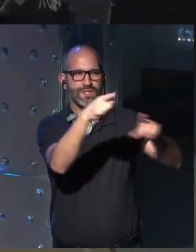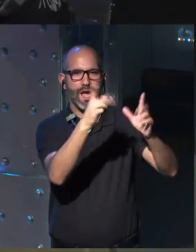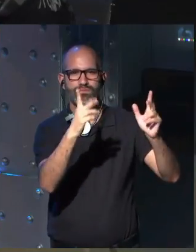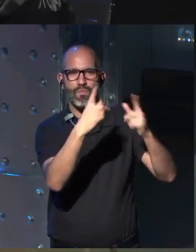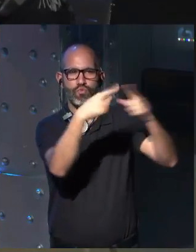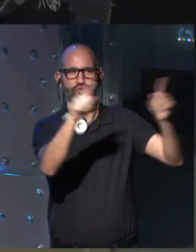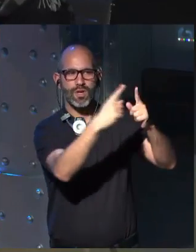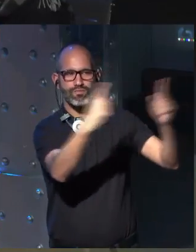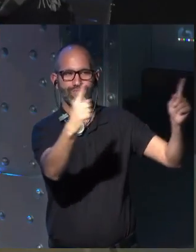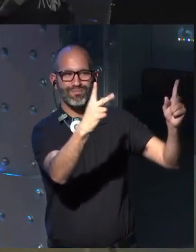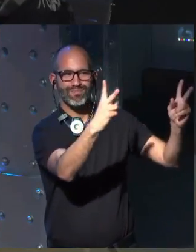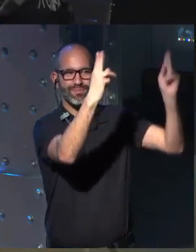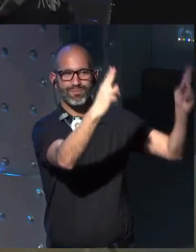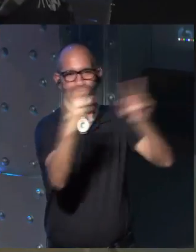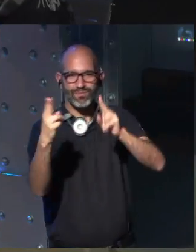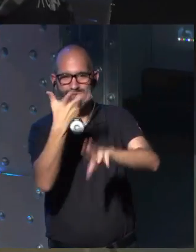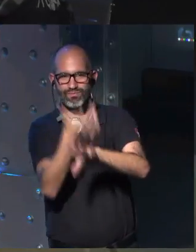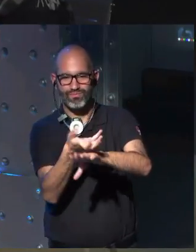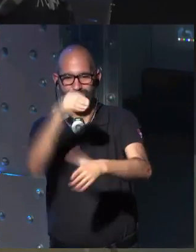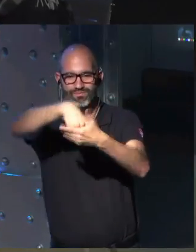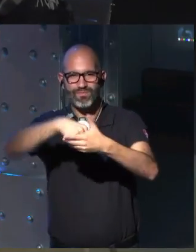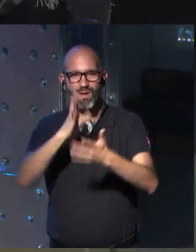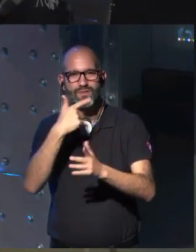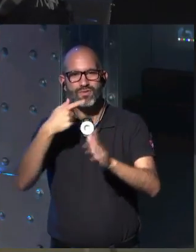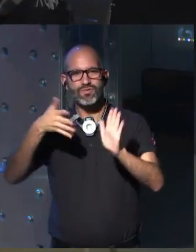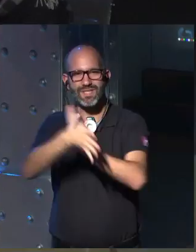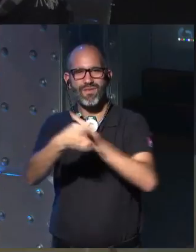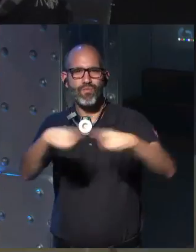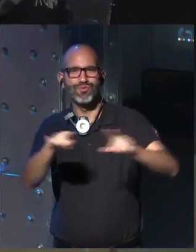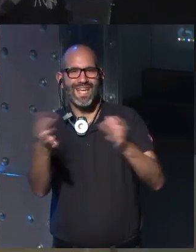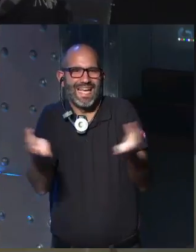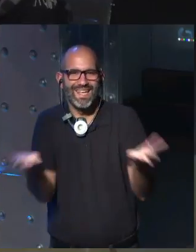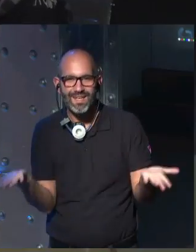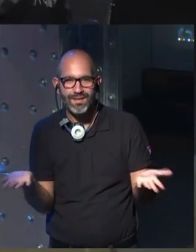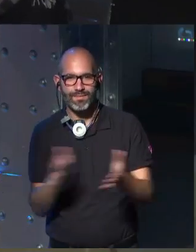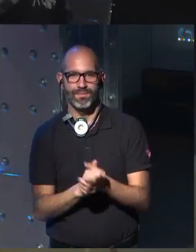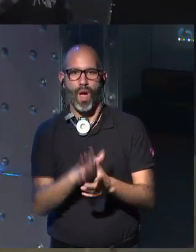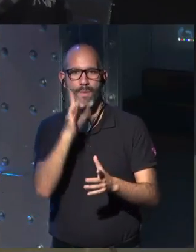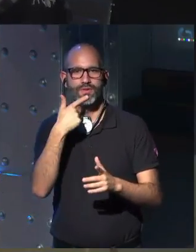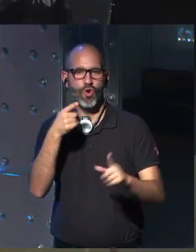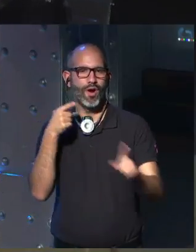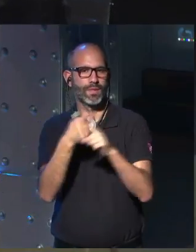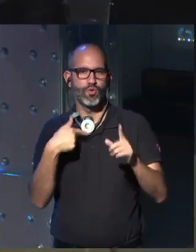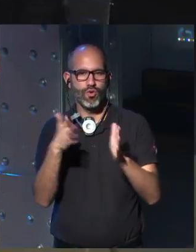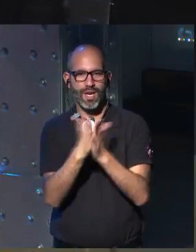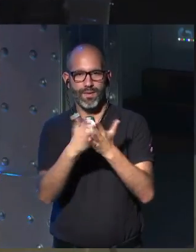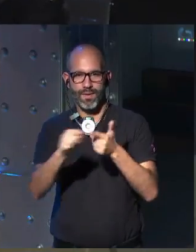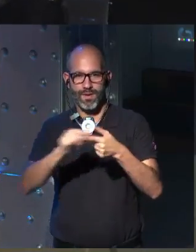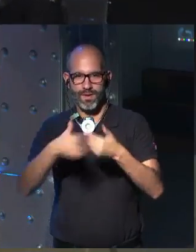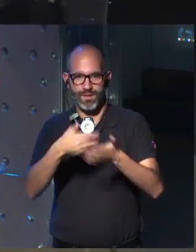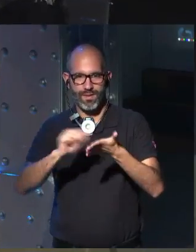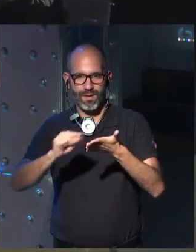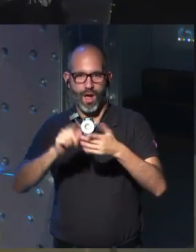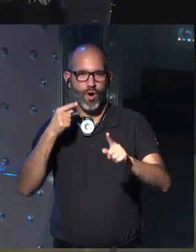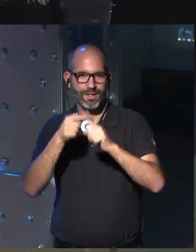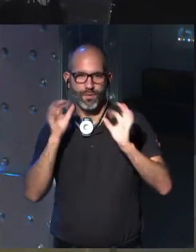really the driving force behind the book. Yo no sé si Yuri en realidad, cuando se plantea hacer todo esto, sabía que se